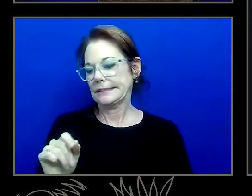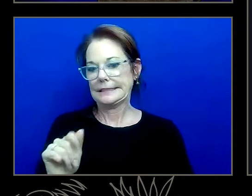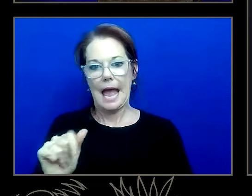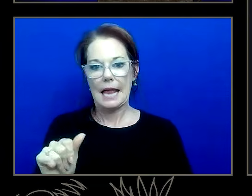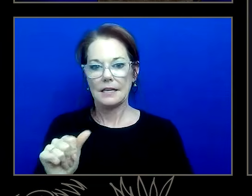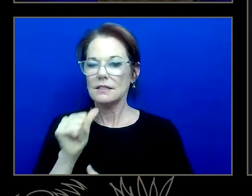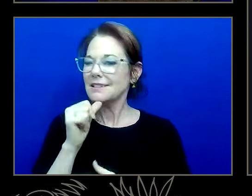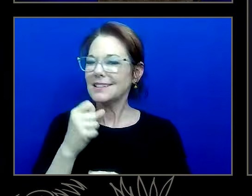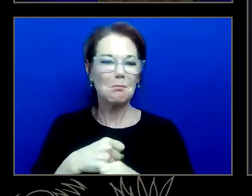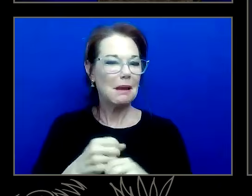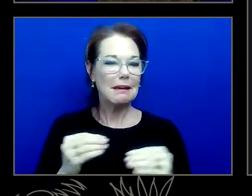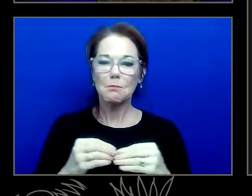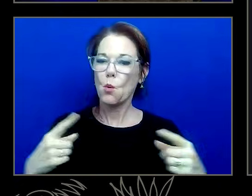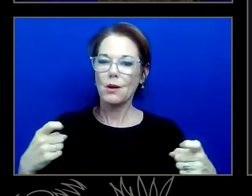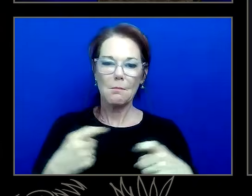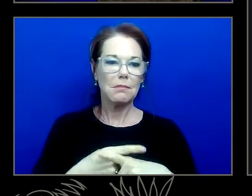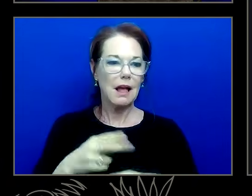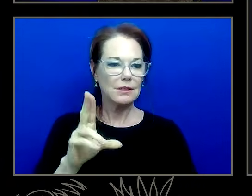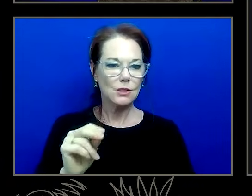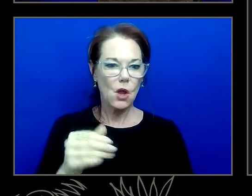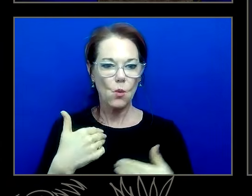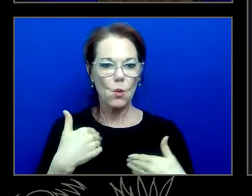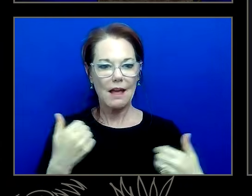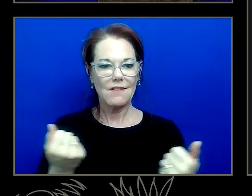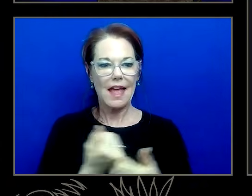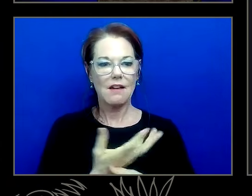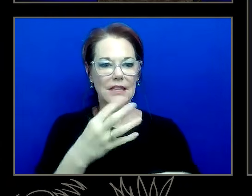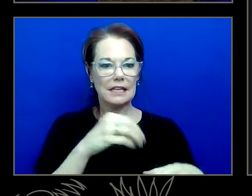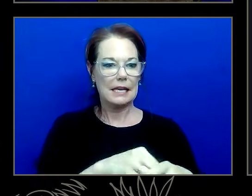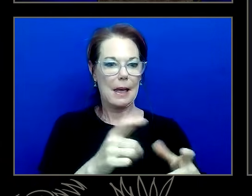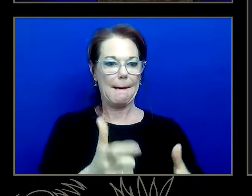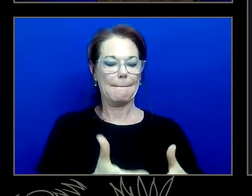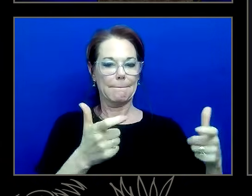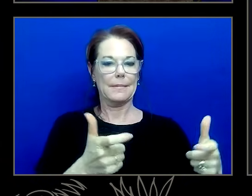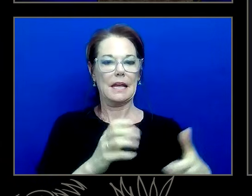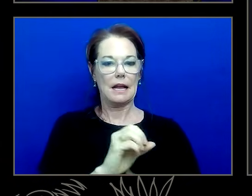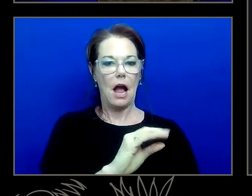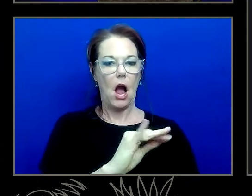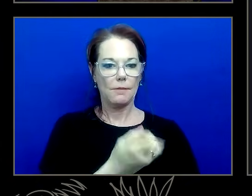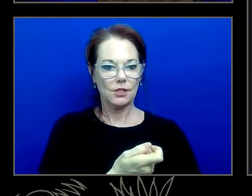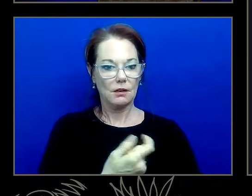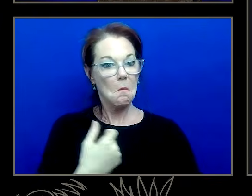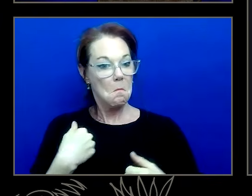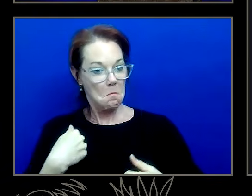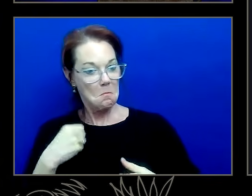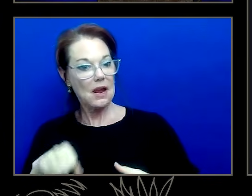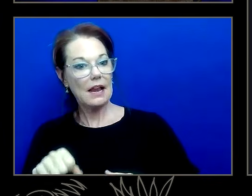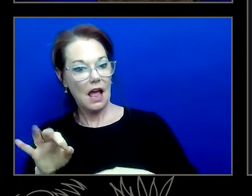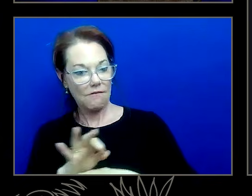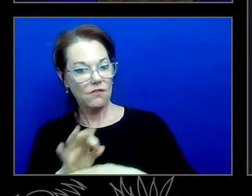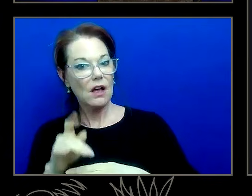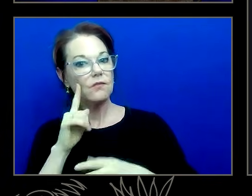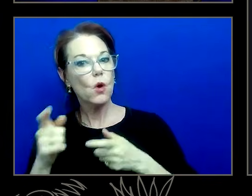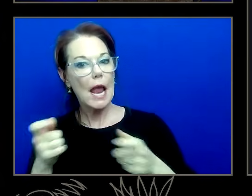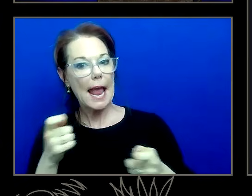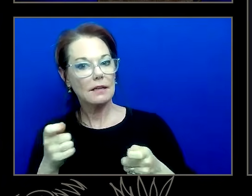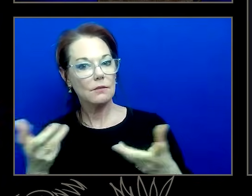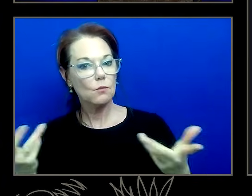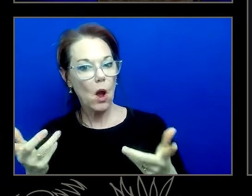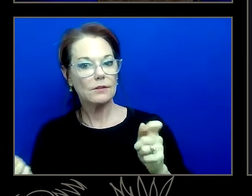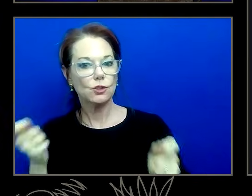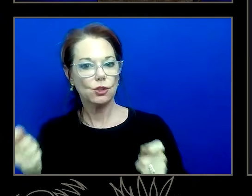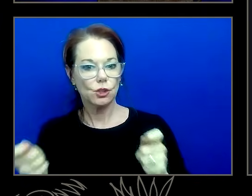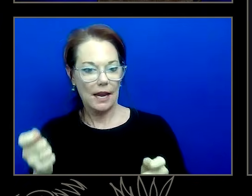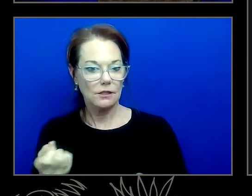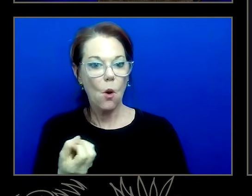Now we have everything in a big object instead. We could have a function for handling the change, or we could use something like immer if you